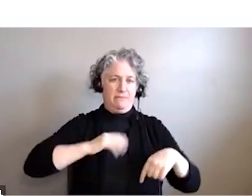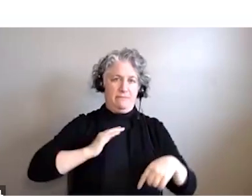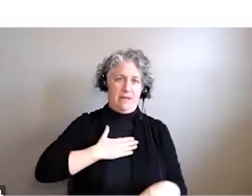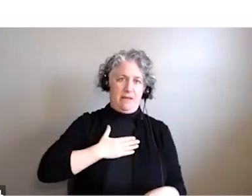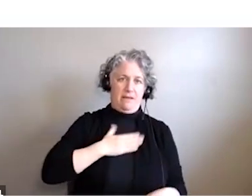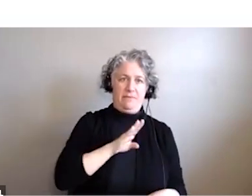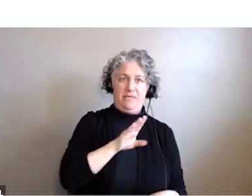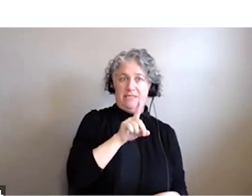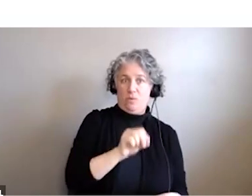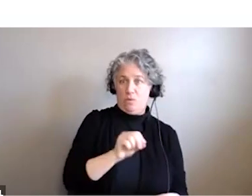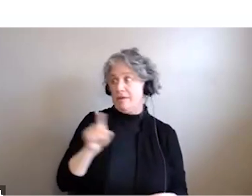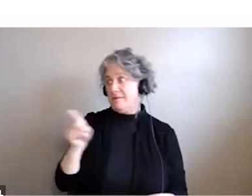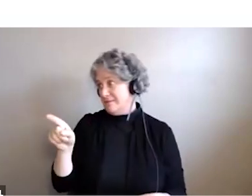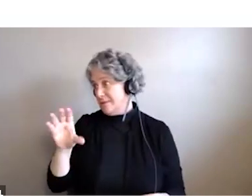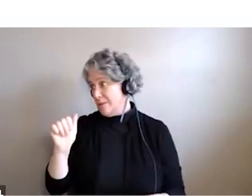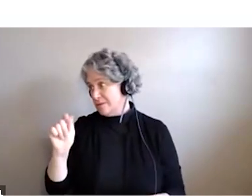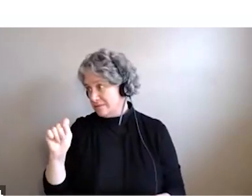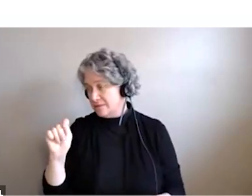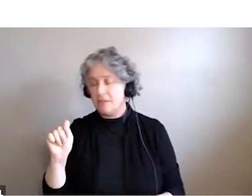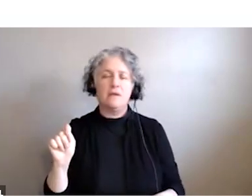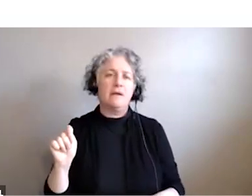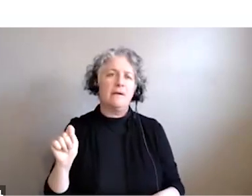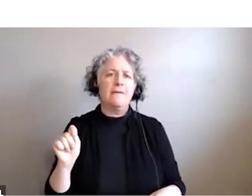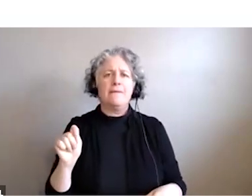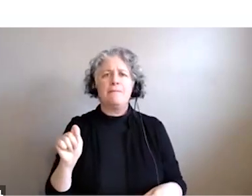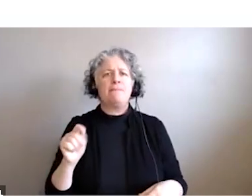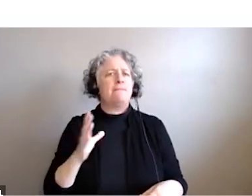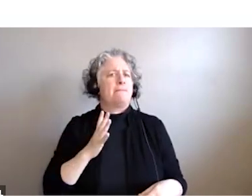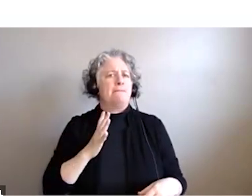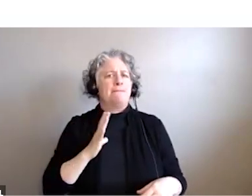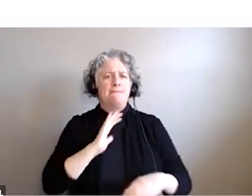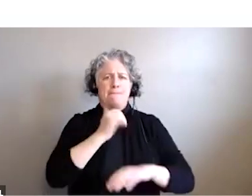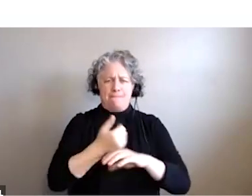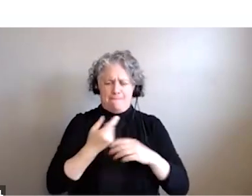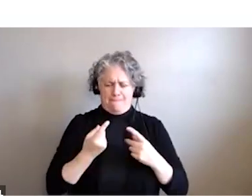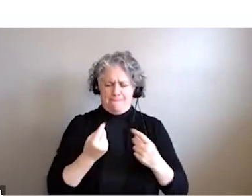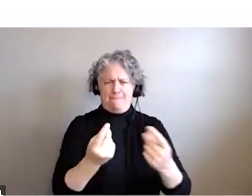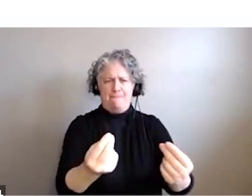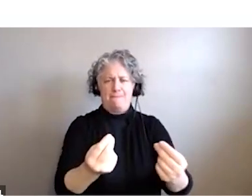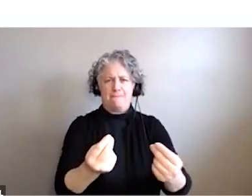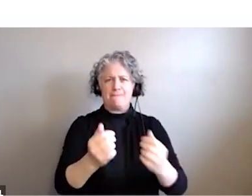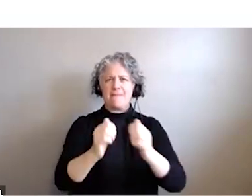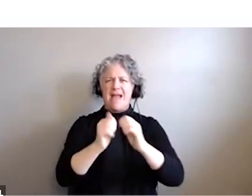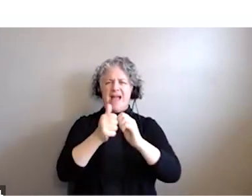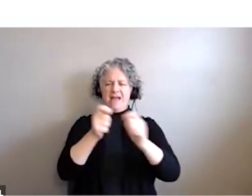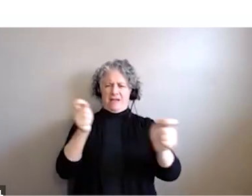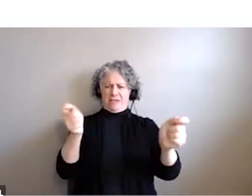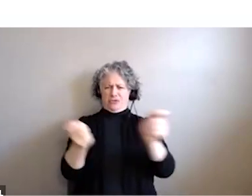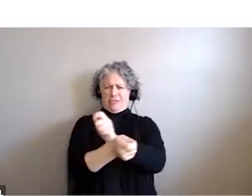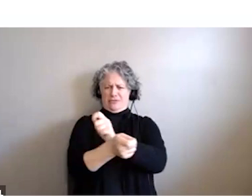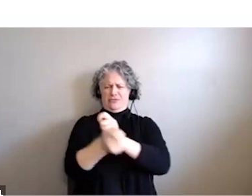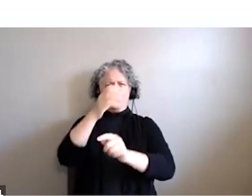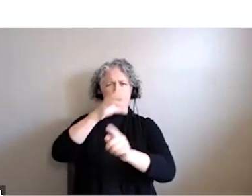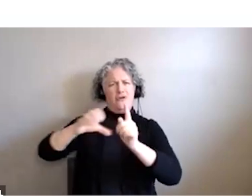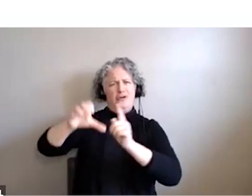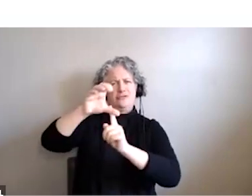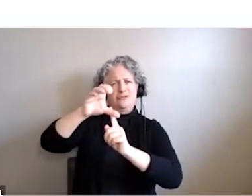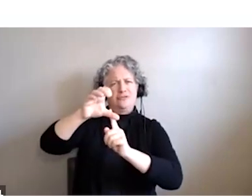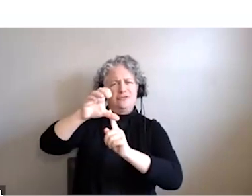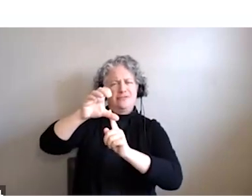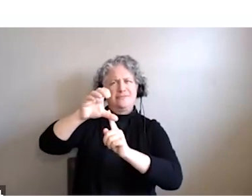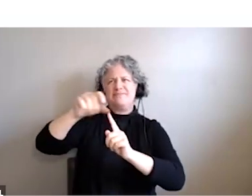at Coast, is then how do you create a culture that actually isn't just about